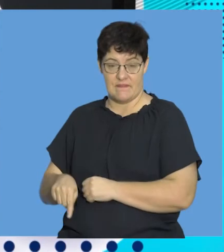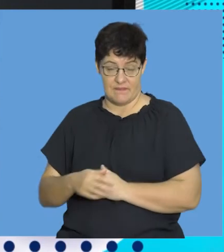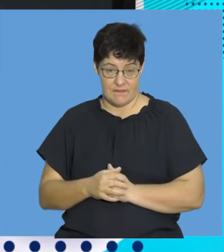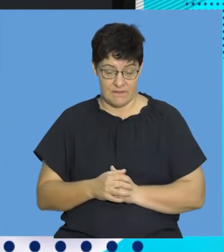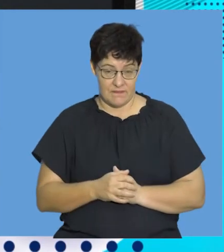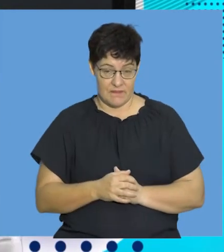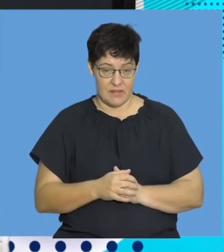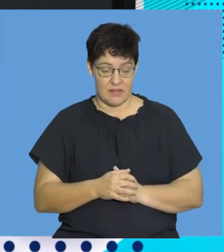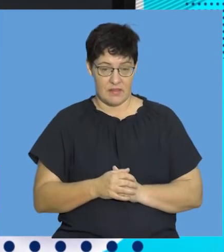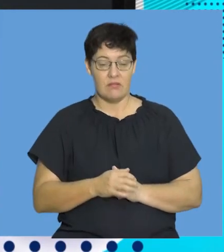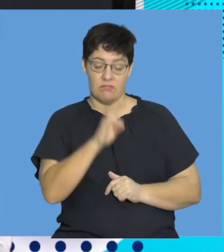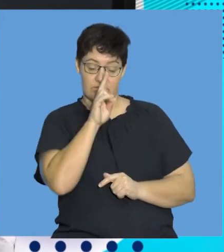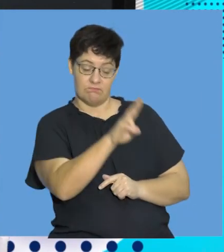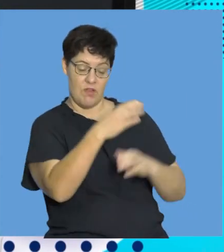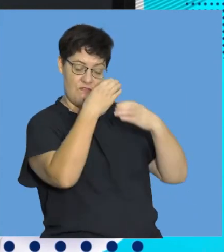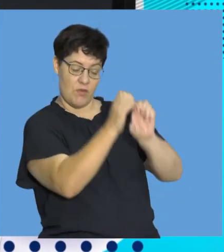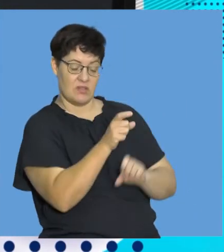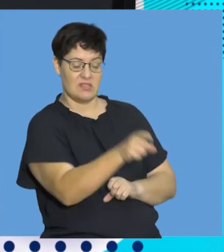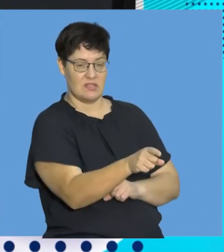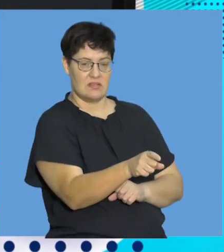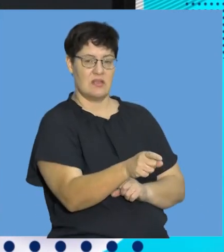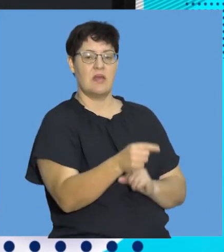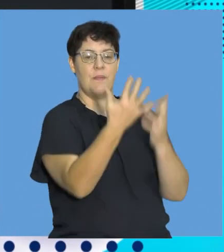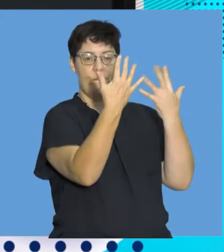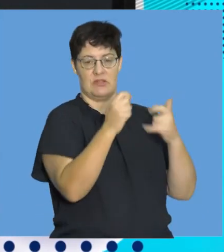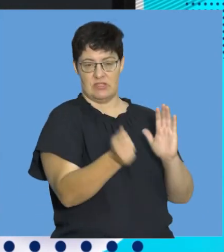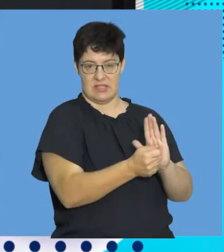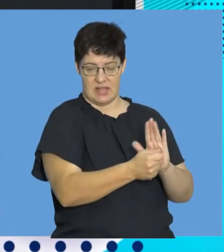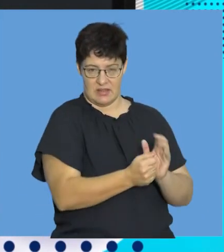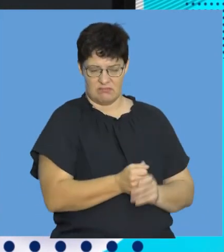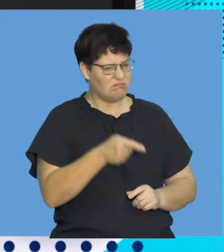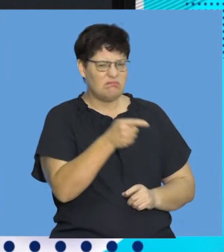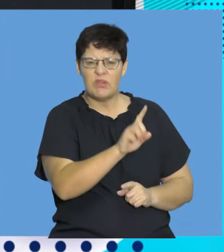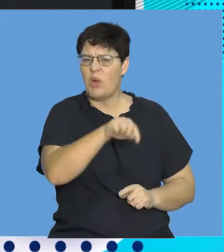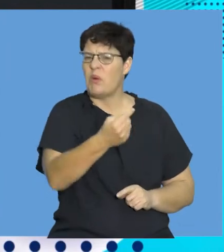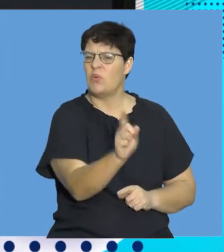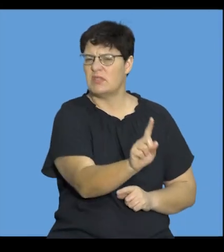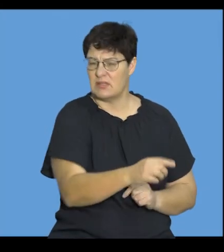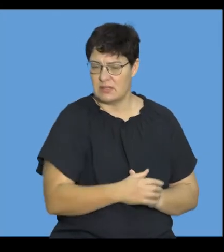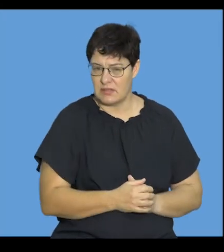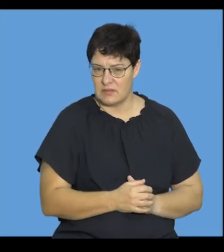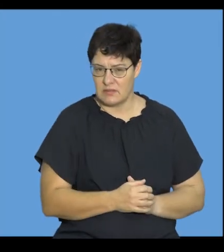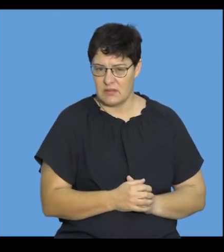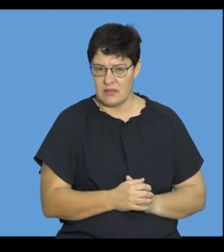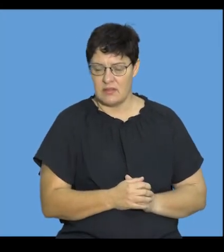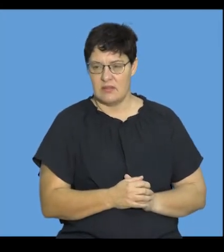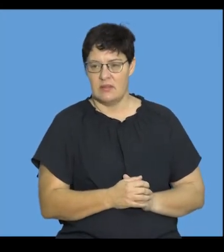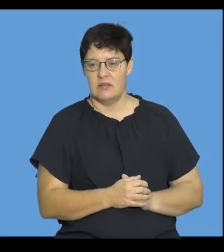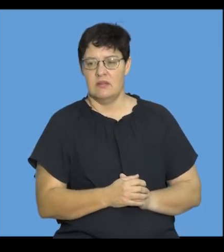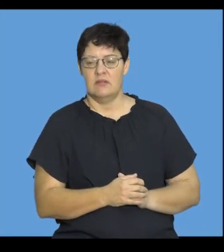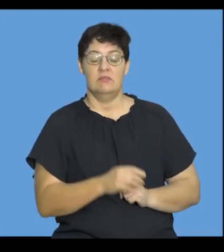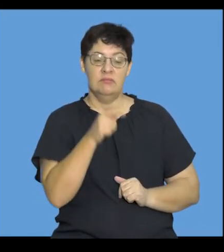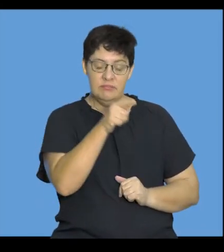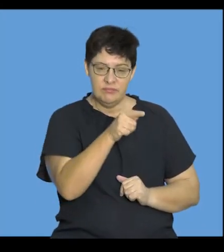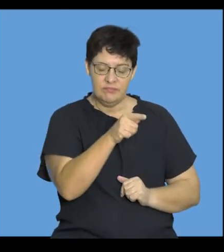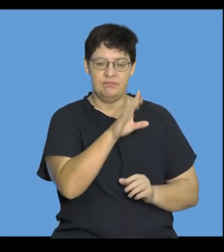that we look at in particular is your sales budget. So what is the sales budget all about? The sales budget